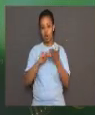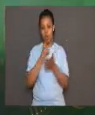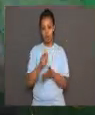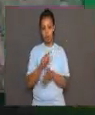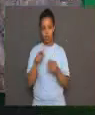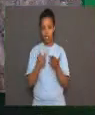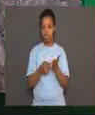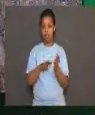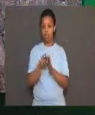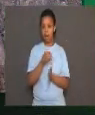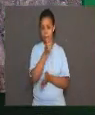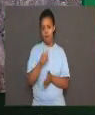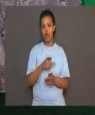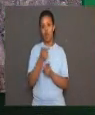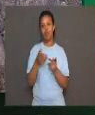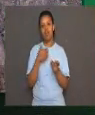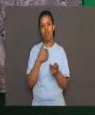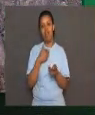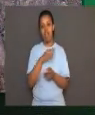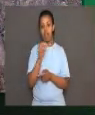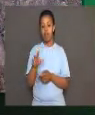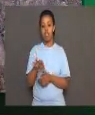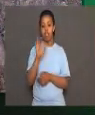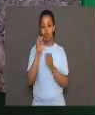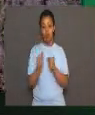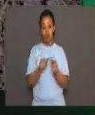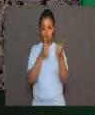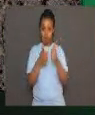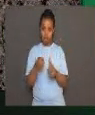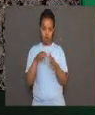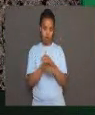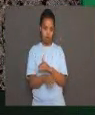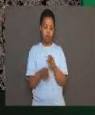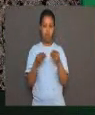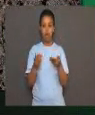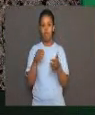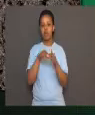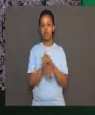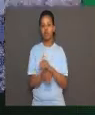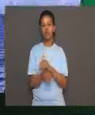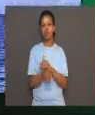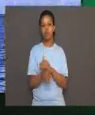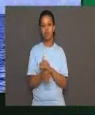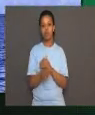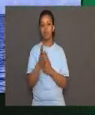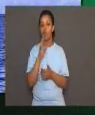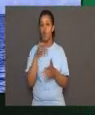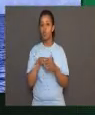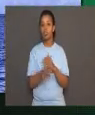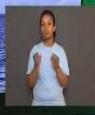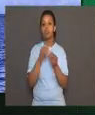everywhere. They can be found in the air, soil, and water.